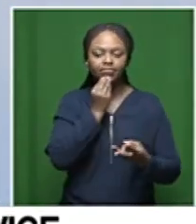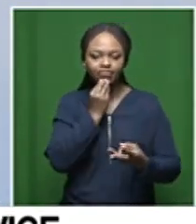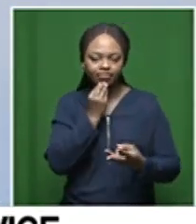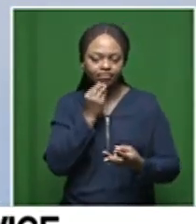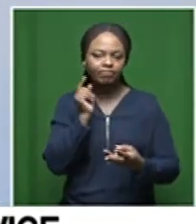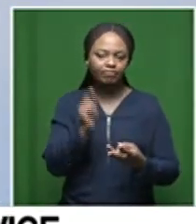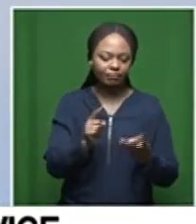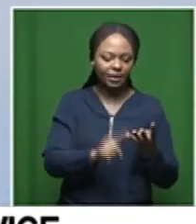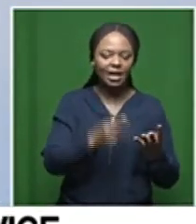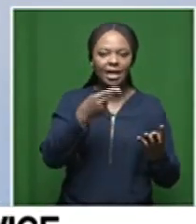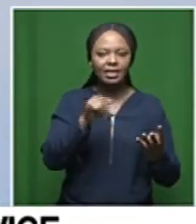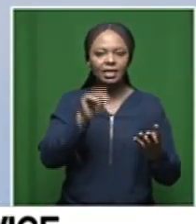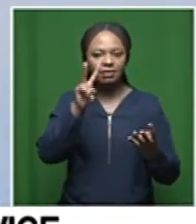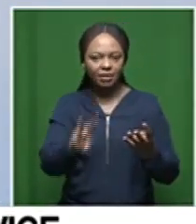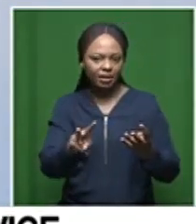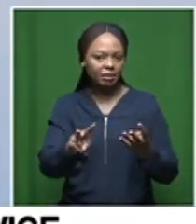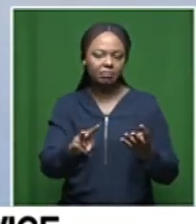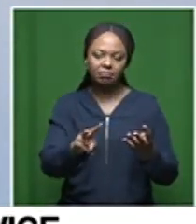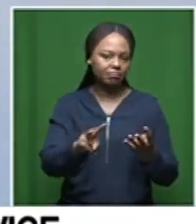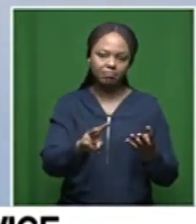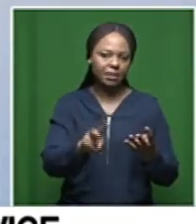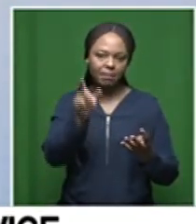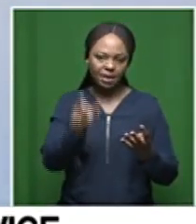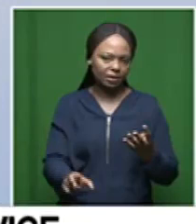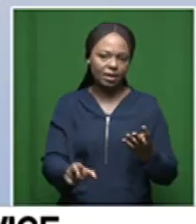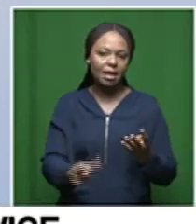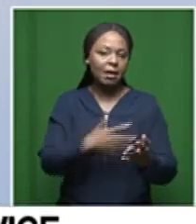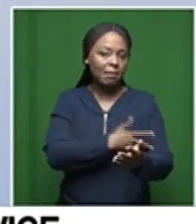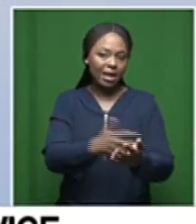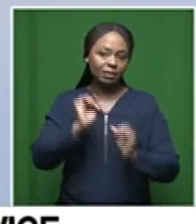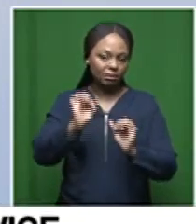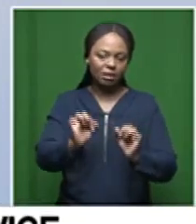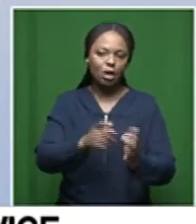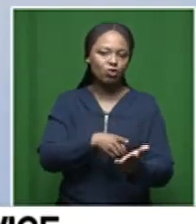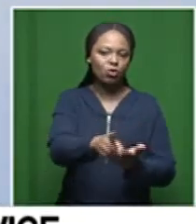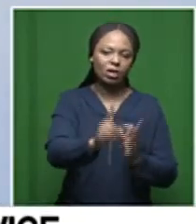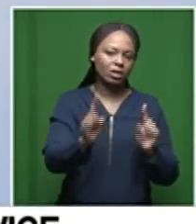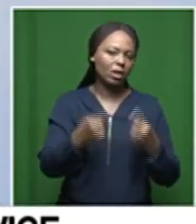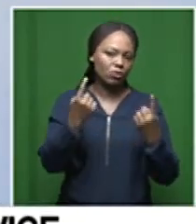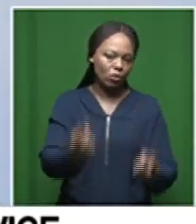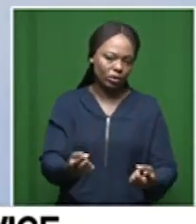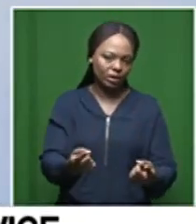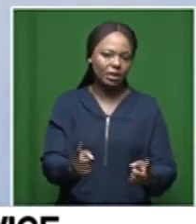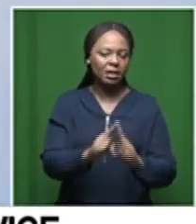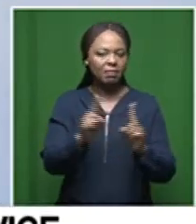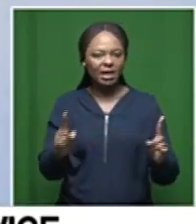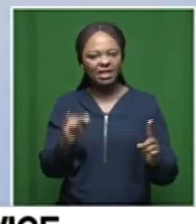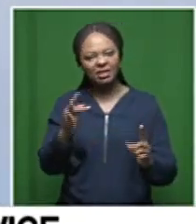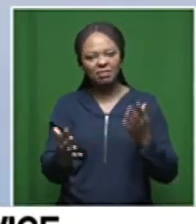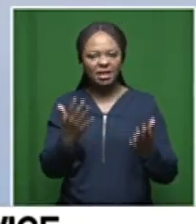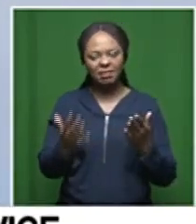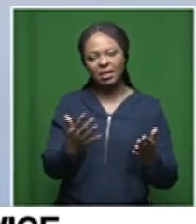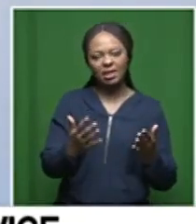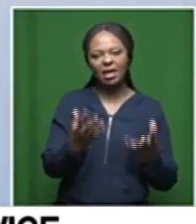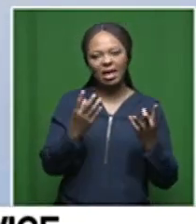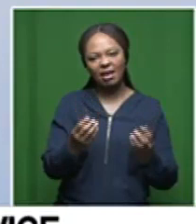you are living with HIV, you cannot donate blood. However, you can donate blood if you have a condition such as hypertension, or if you